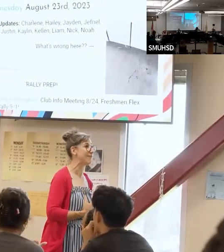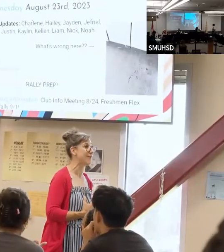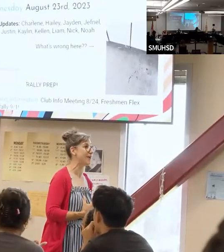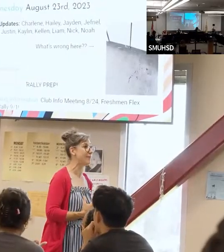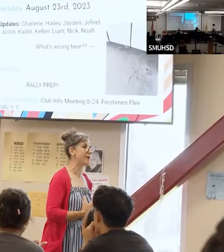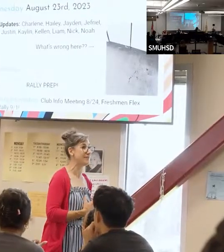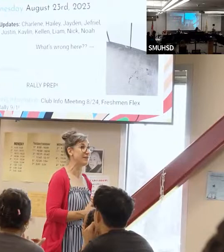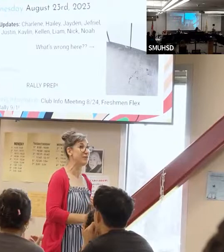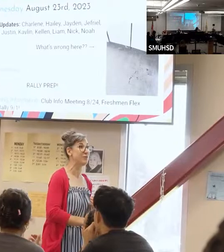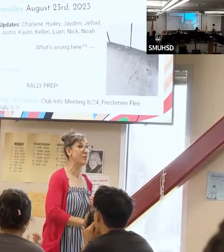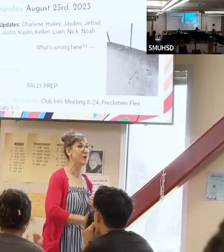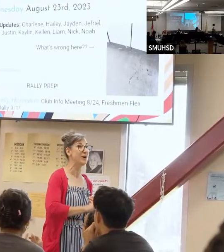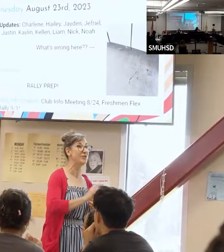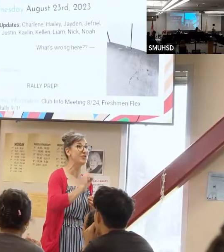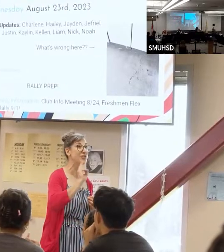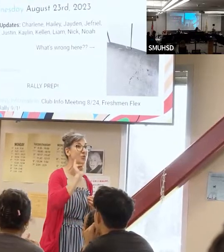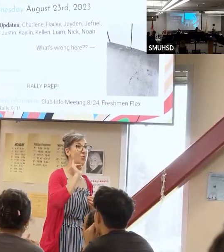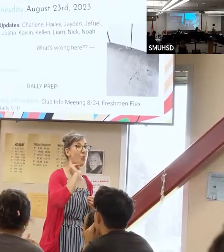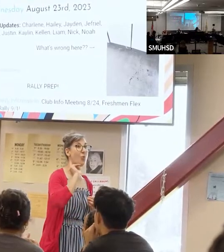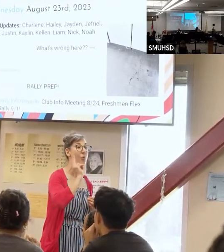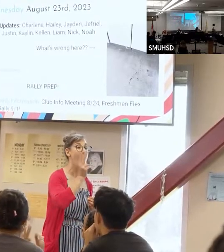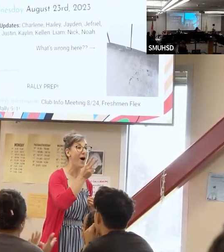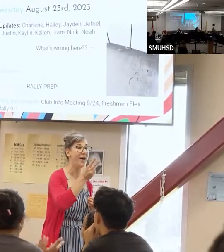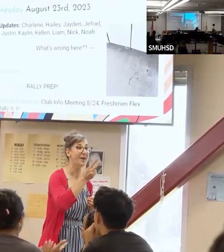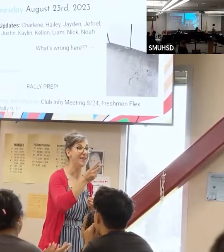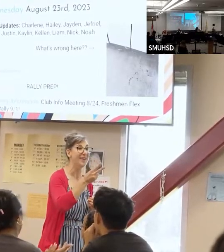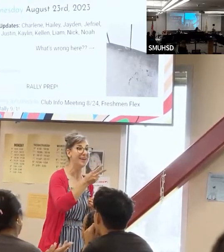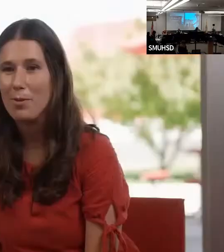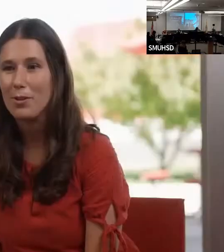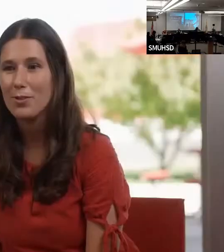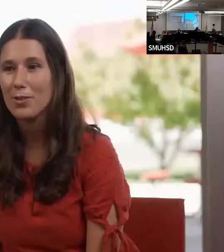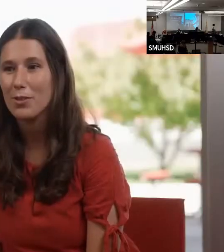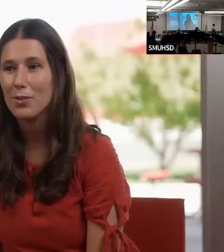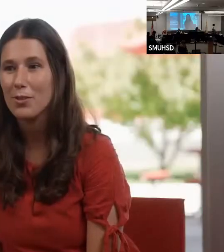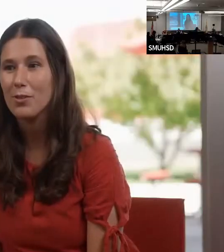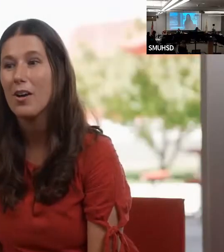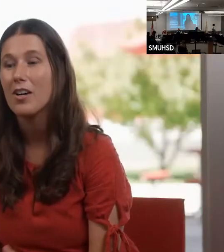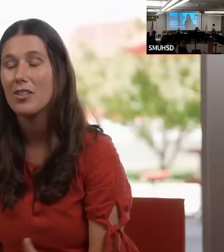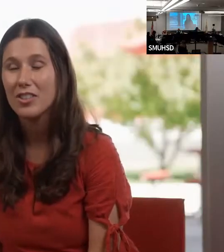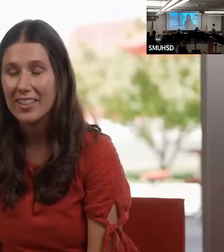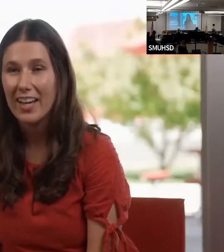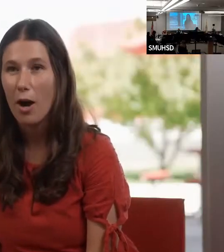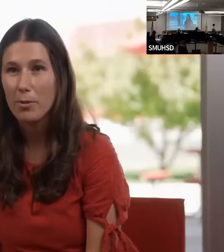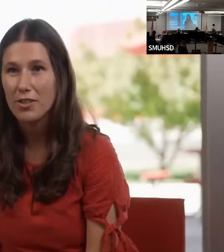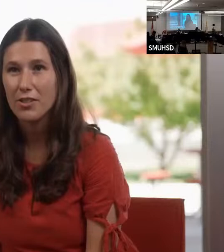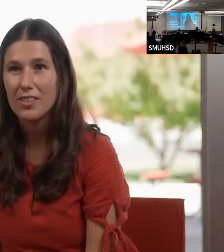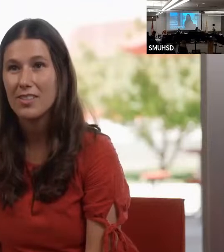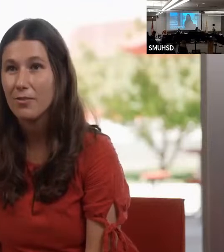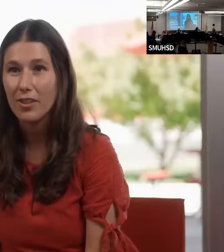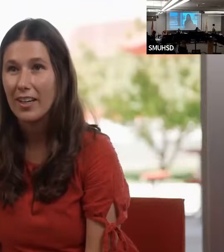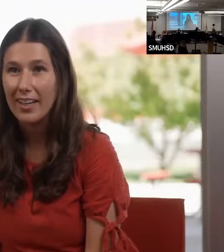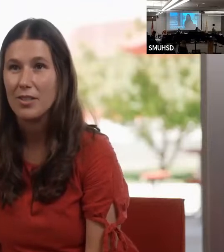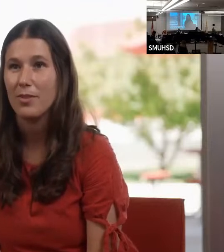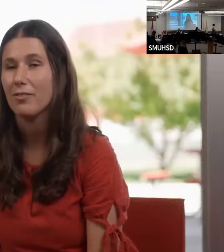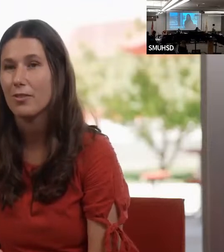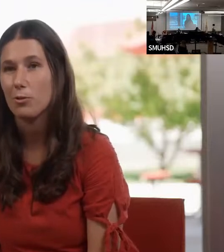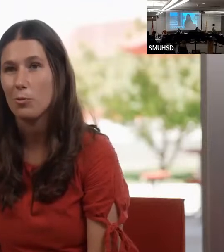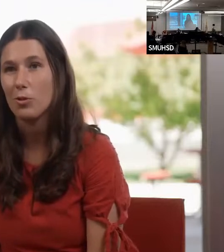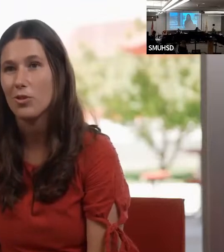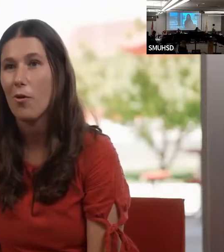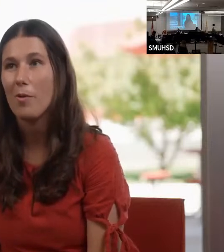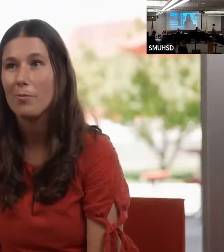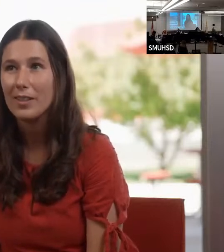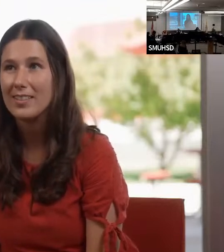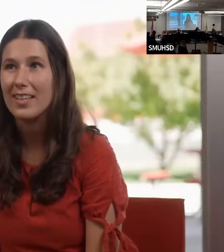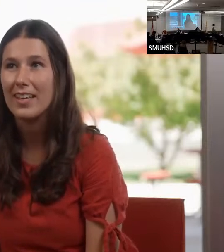activities director, Alexandra Deb, and this is an amazing space where students are able to create opportunities for engagement